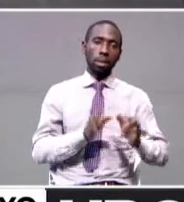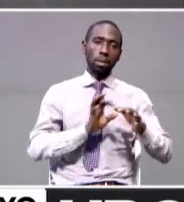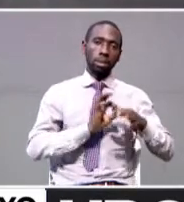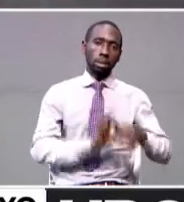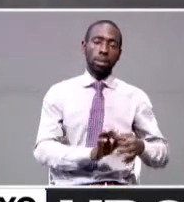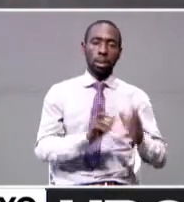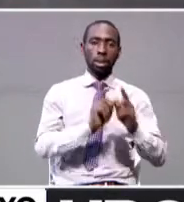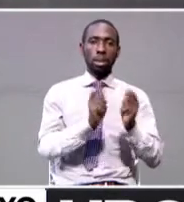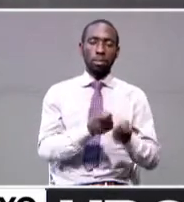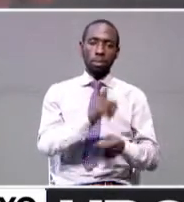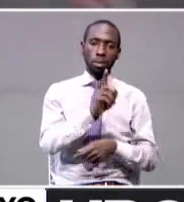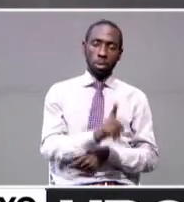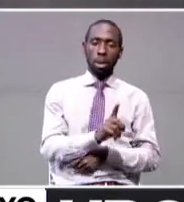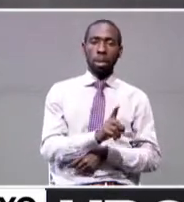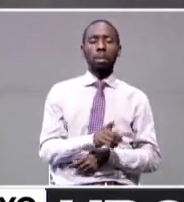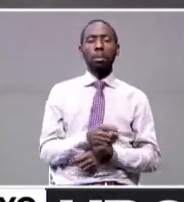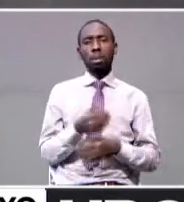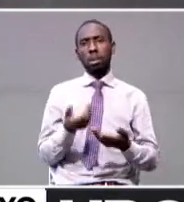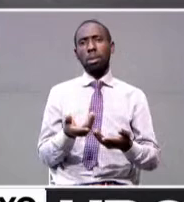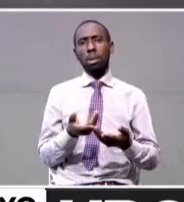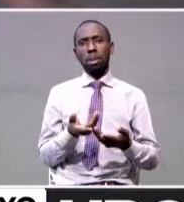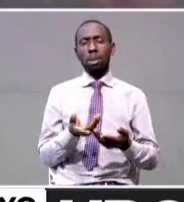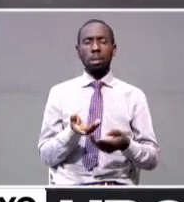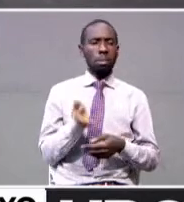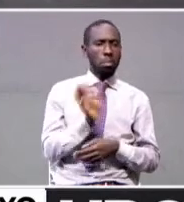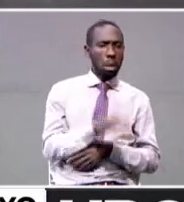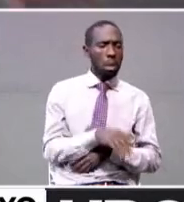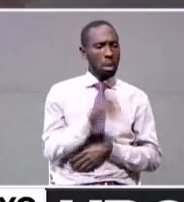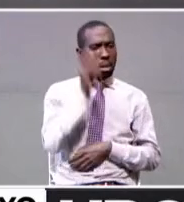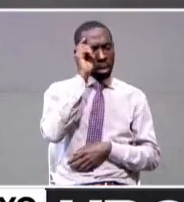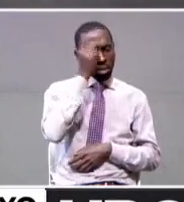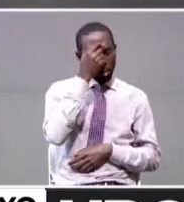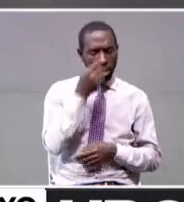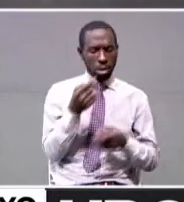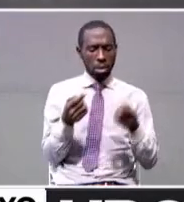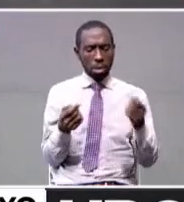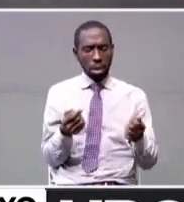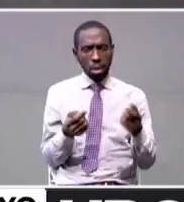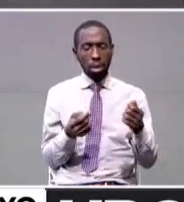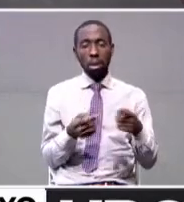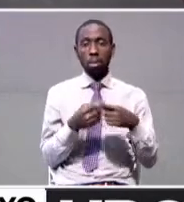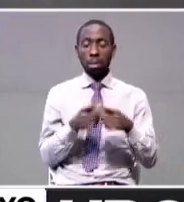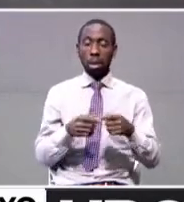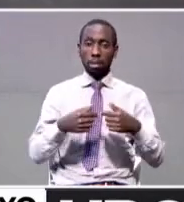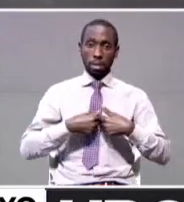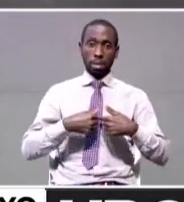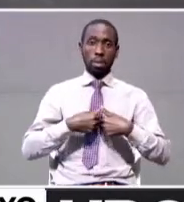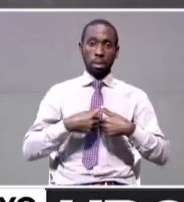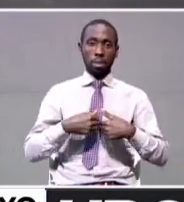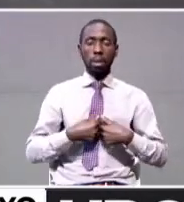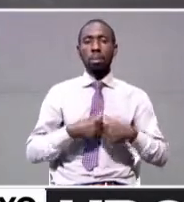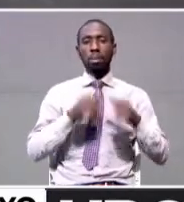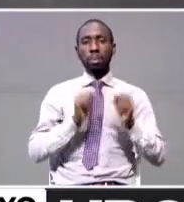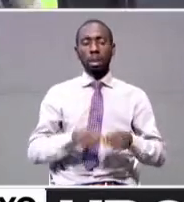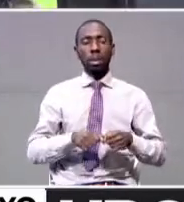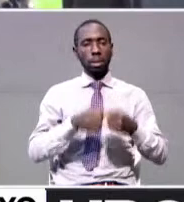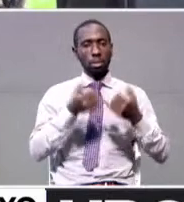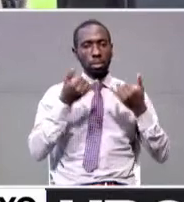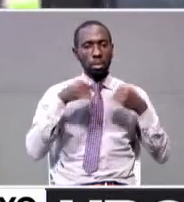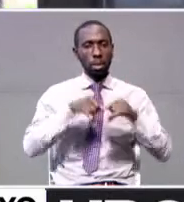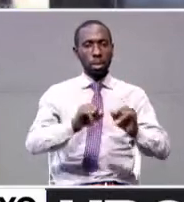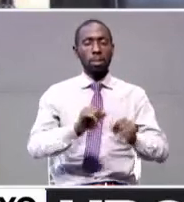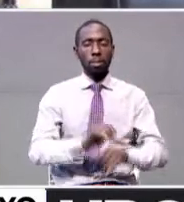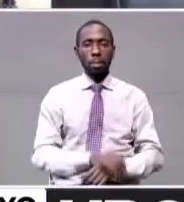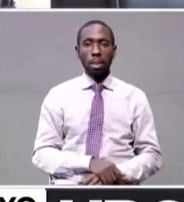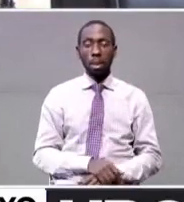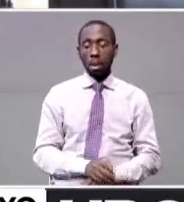tetukwatagana wamu tuleme okudda mu gavumenti tetaddeewo sente ninga ffe bennyini tusobola okukikola.